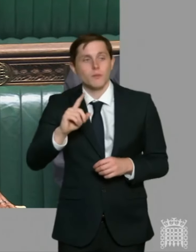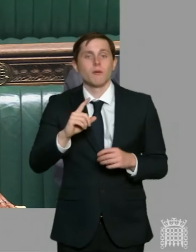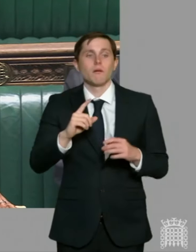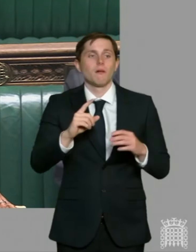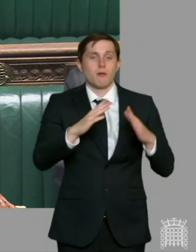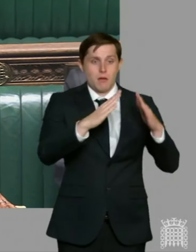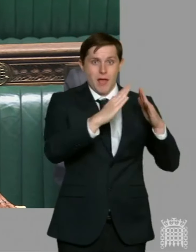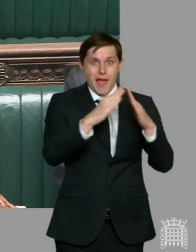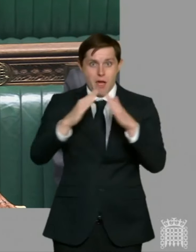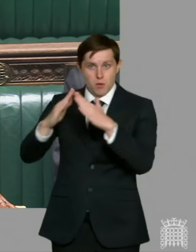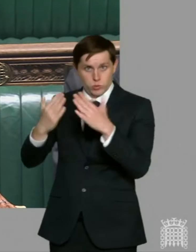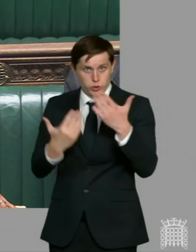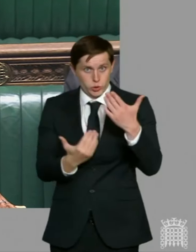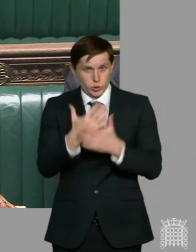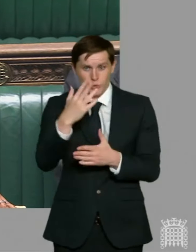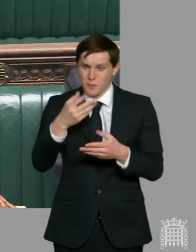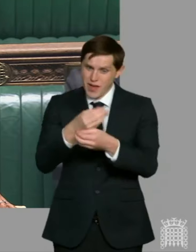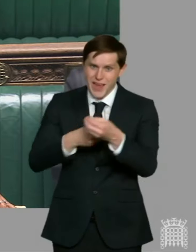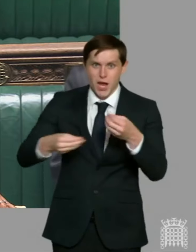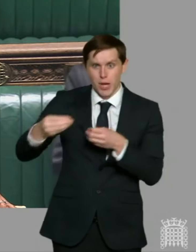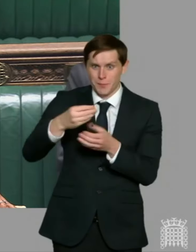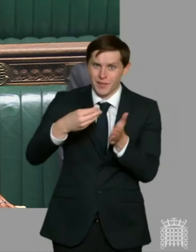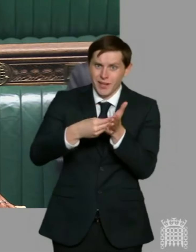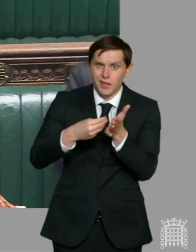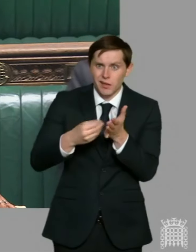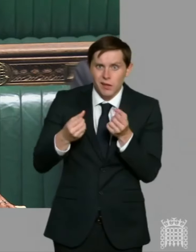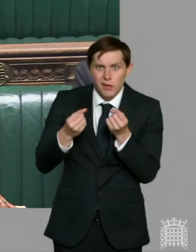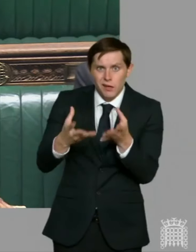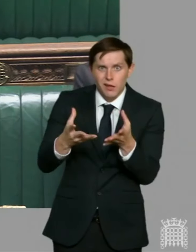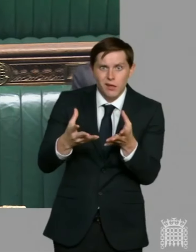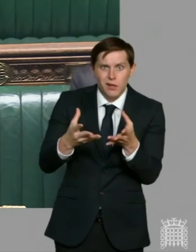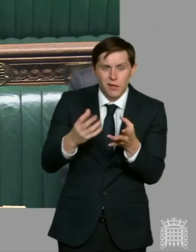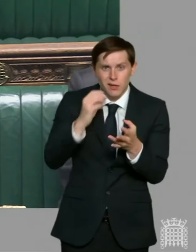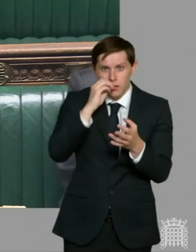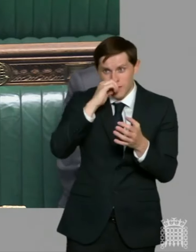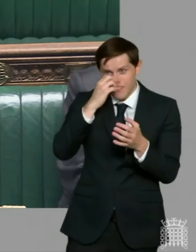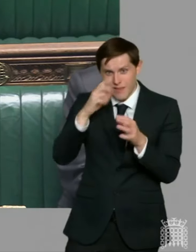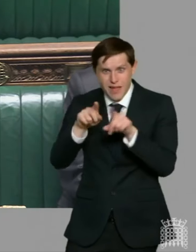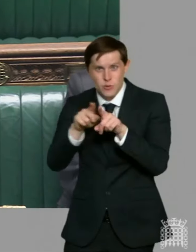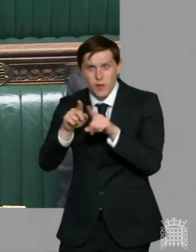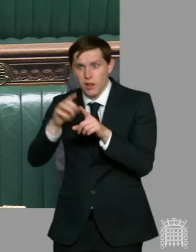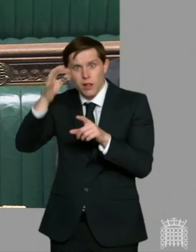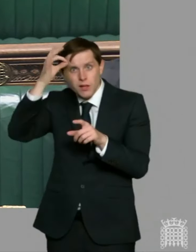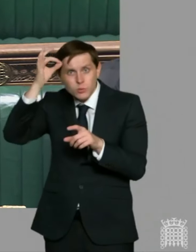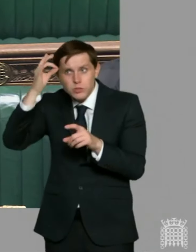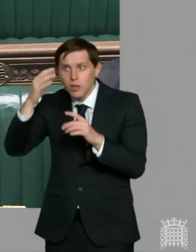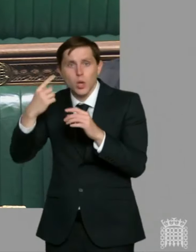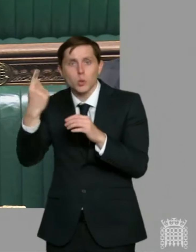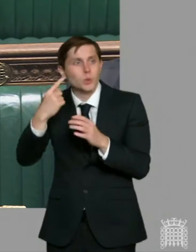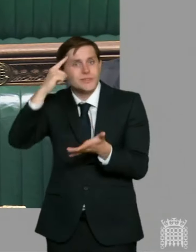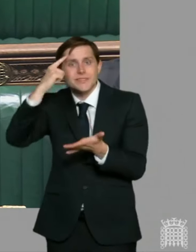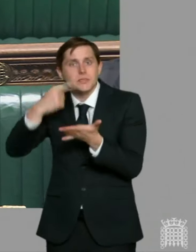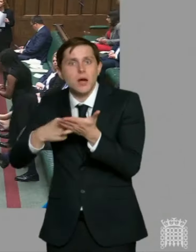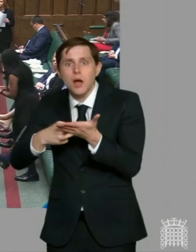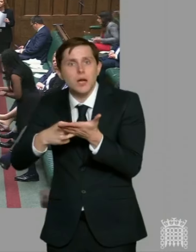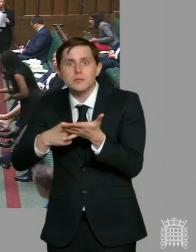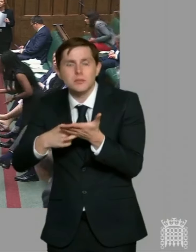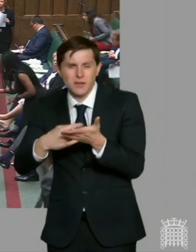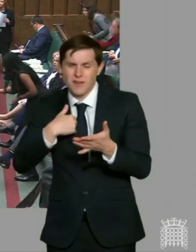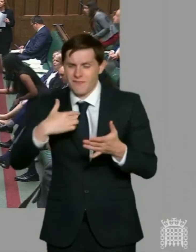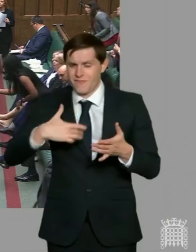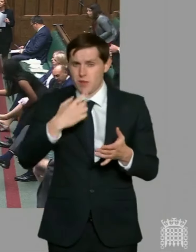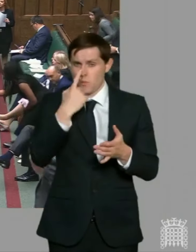that, it looks like the 1.5 million homes will be a distant aspiration rather than a meaningful target. Thank